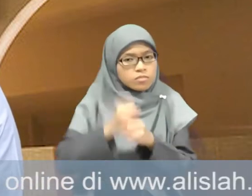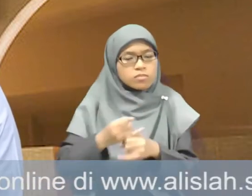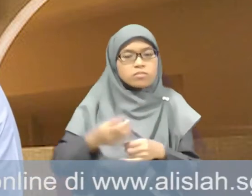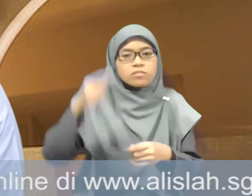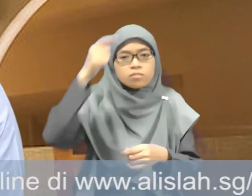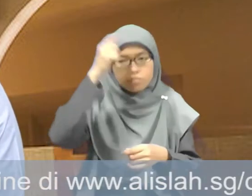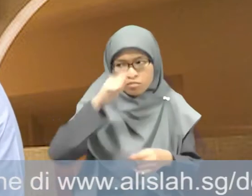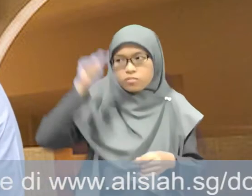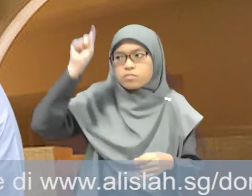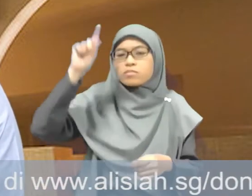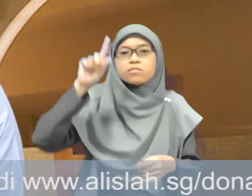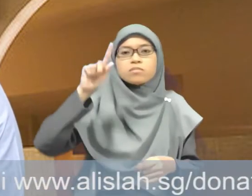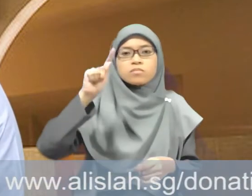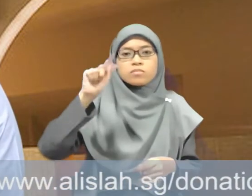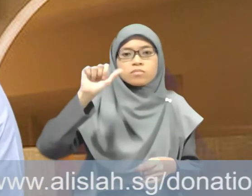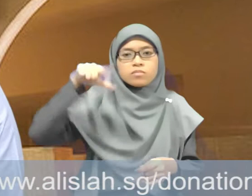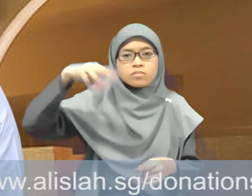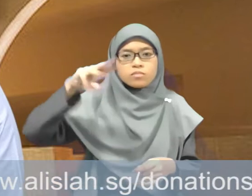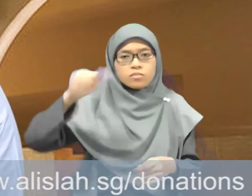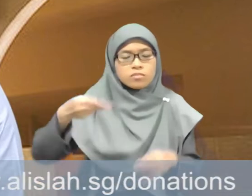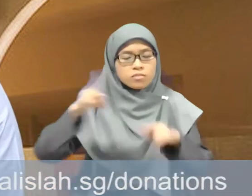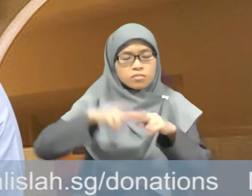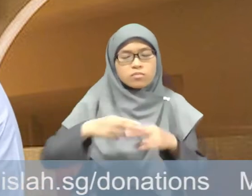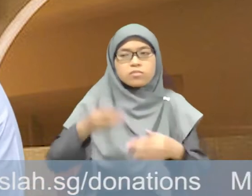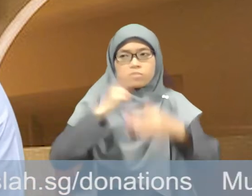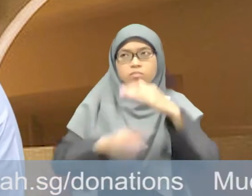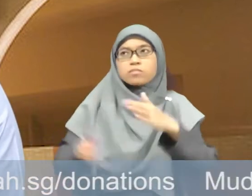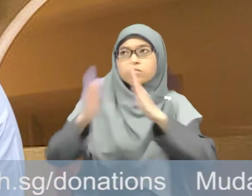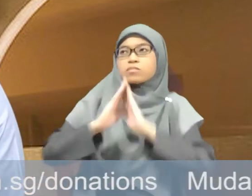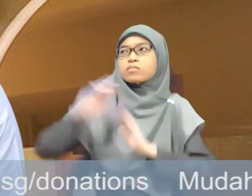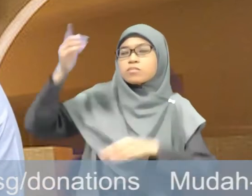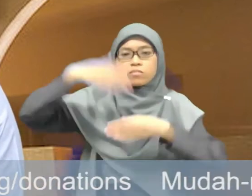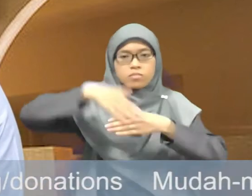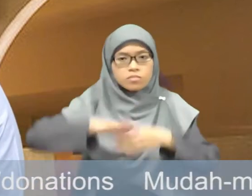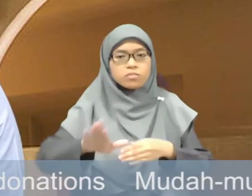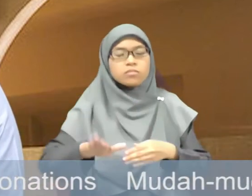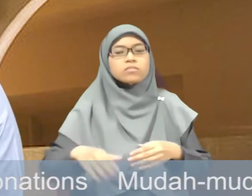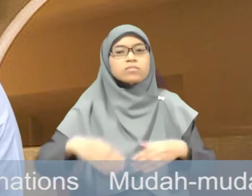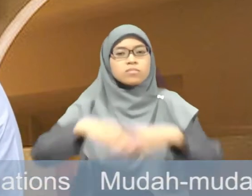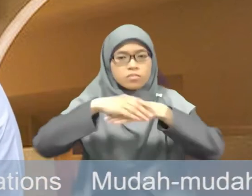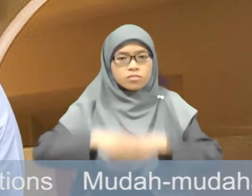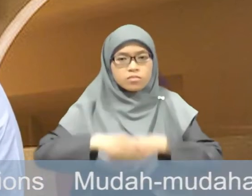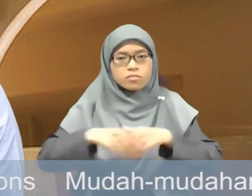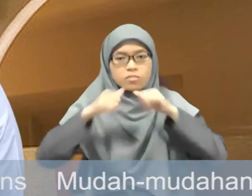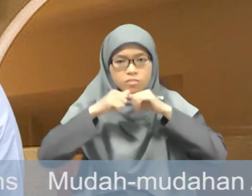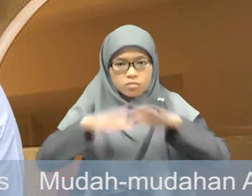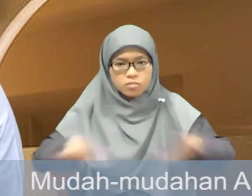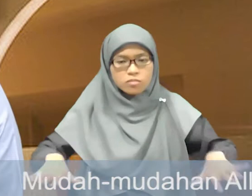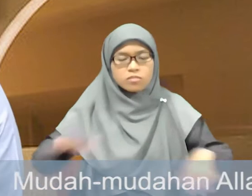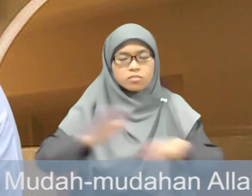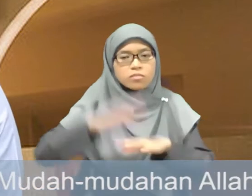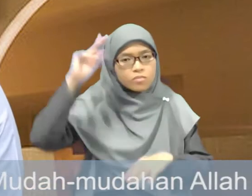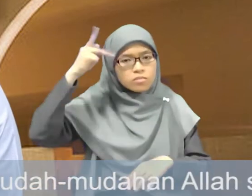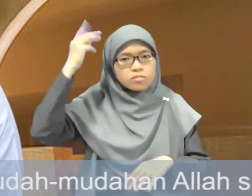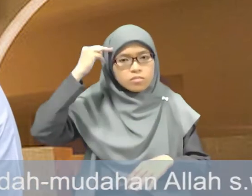inshallah. We then humbly ask Allah subhanahu wa ta'ala to send prayers, blessings and salutations to our beloved Prophet Nabi